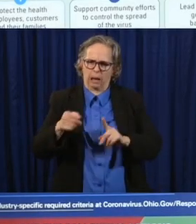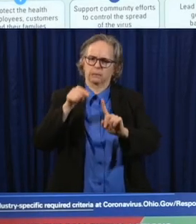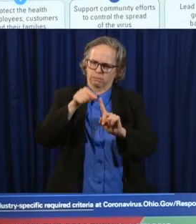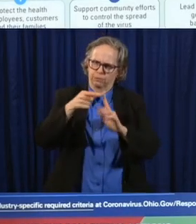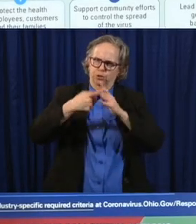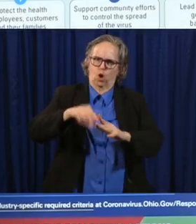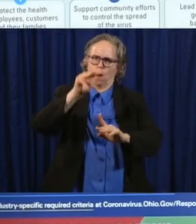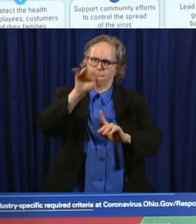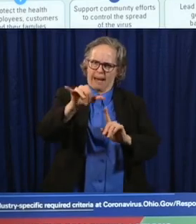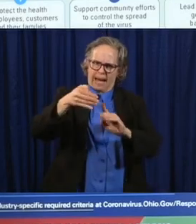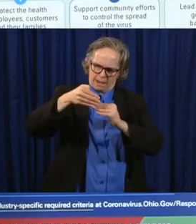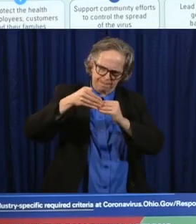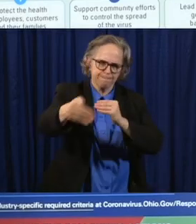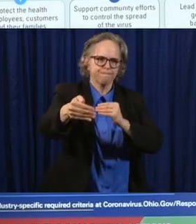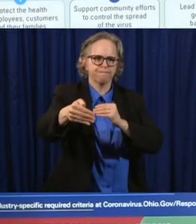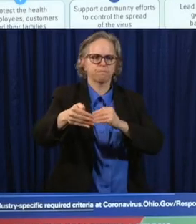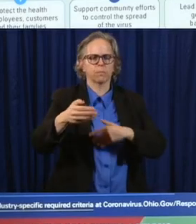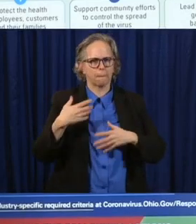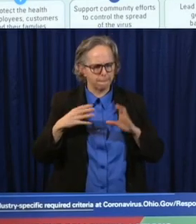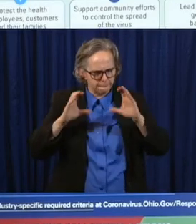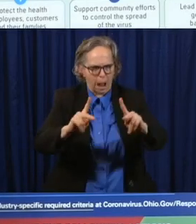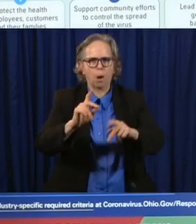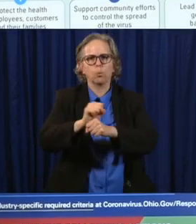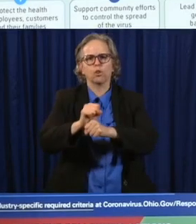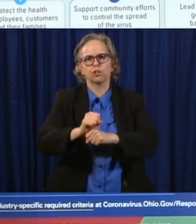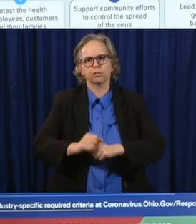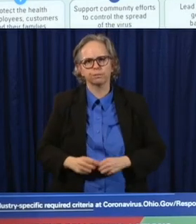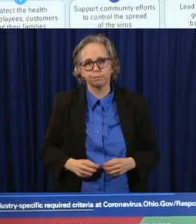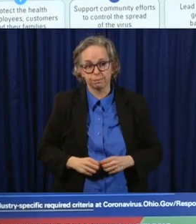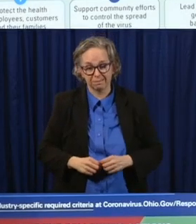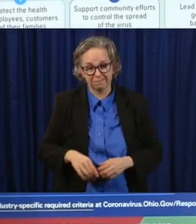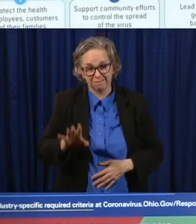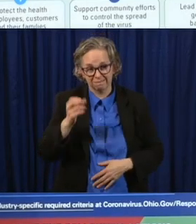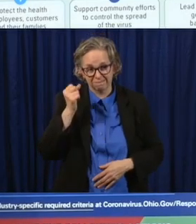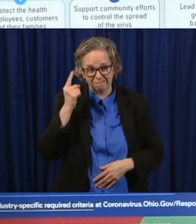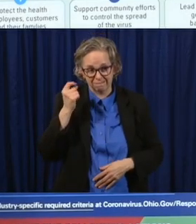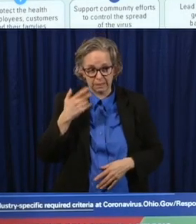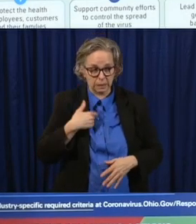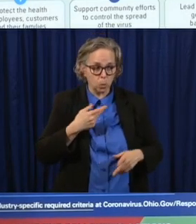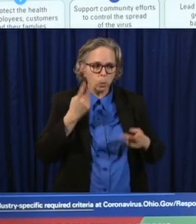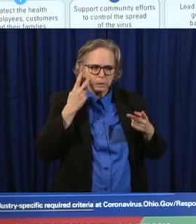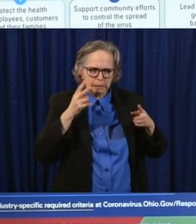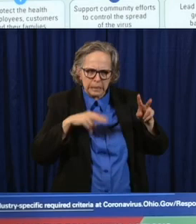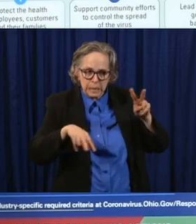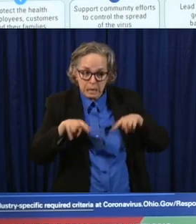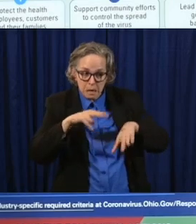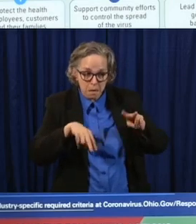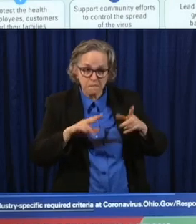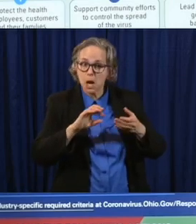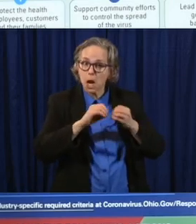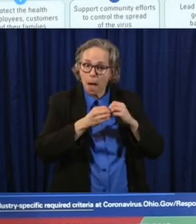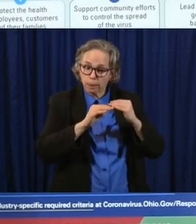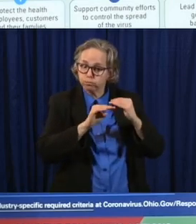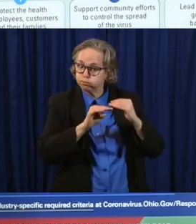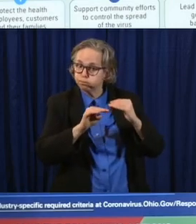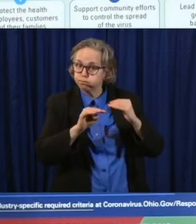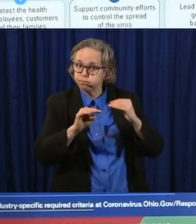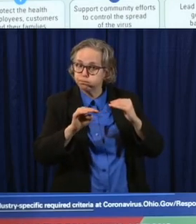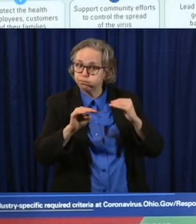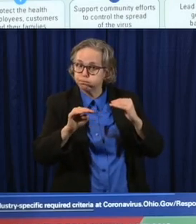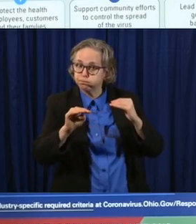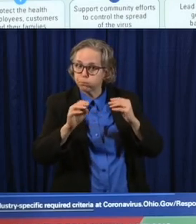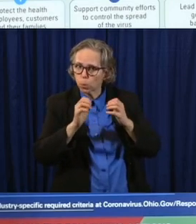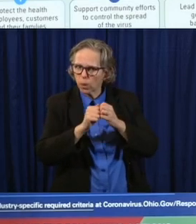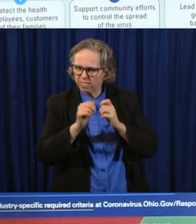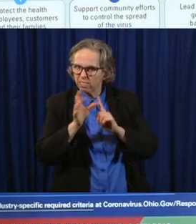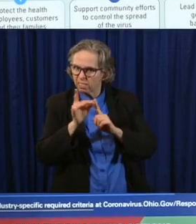and the plan would be, as long as we're not seeing numbers that are horribly alarming, very